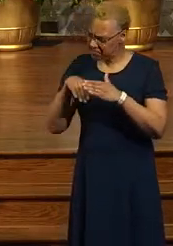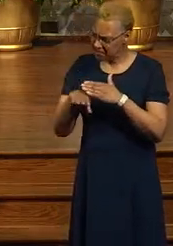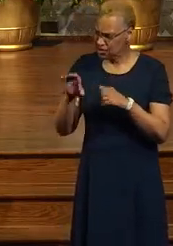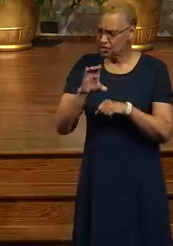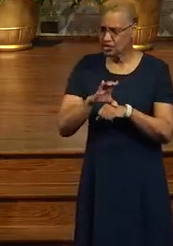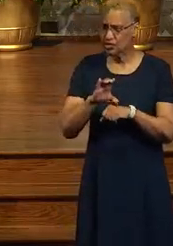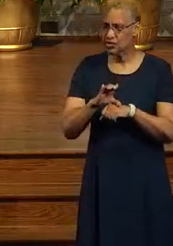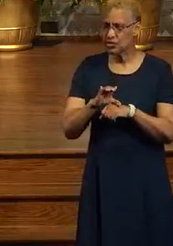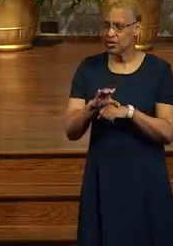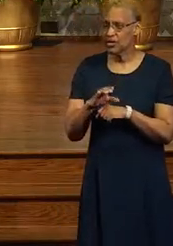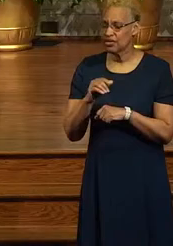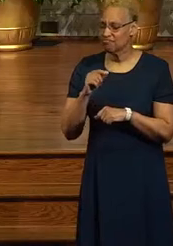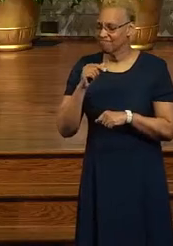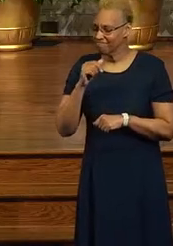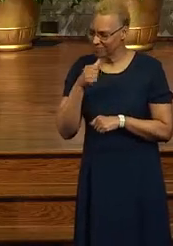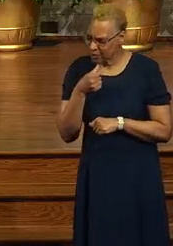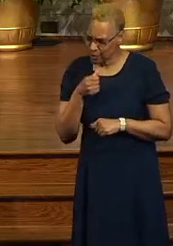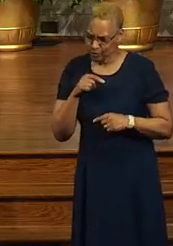because we are damaged.